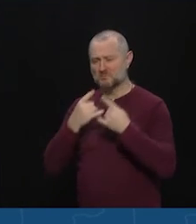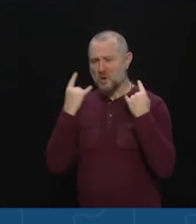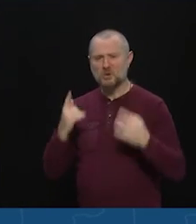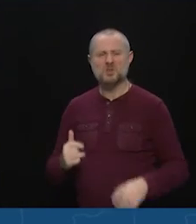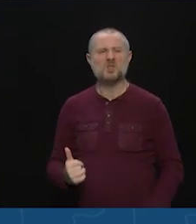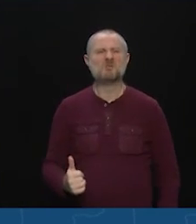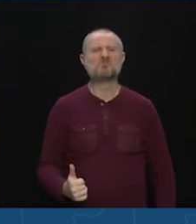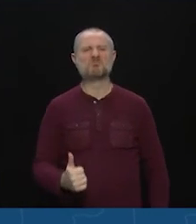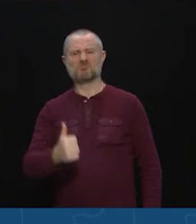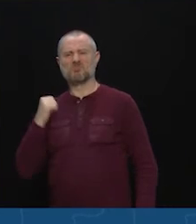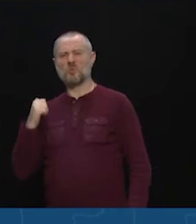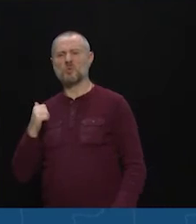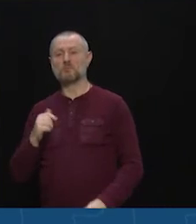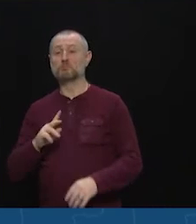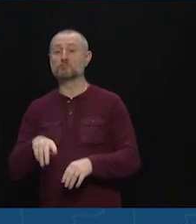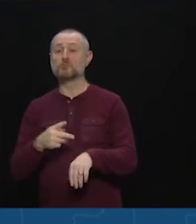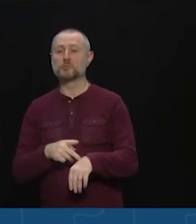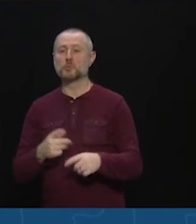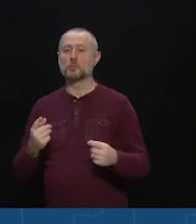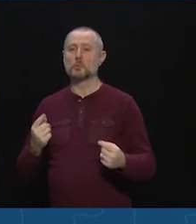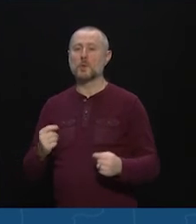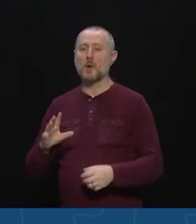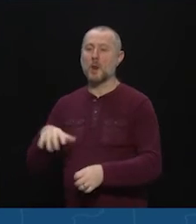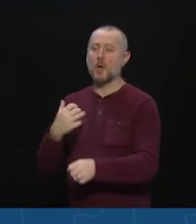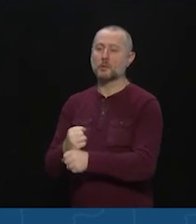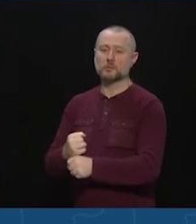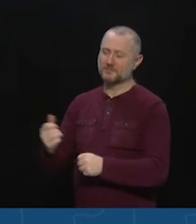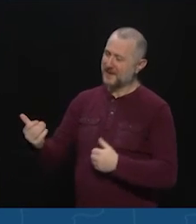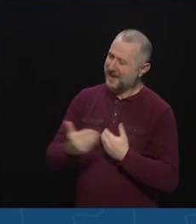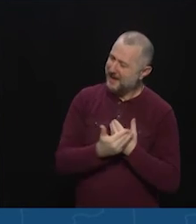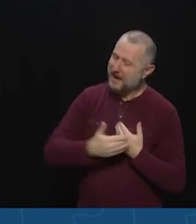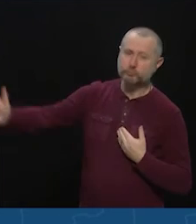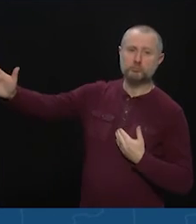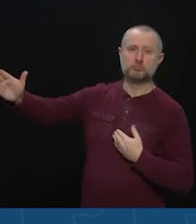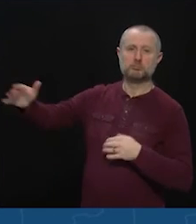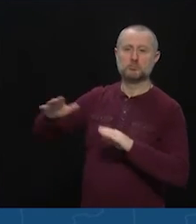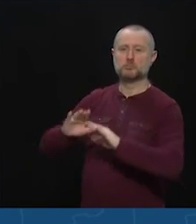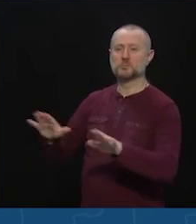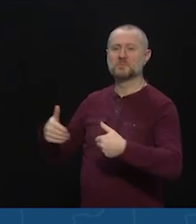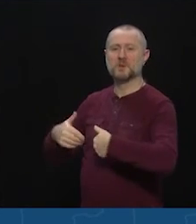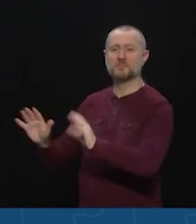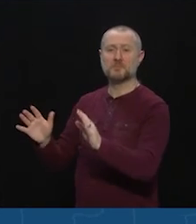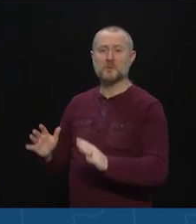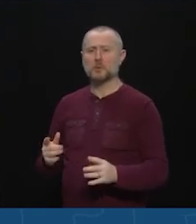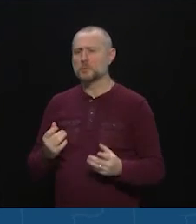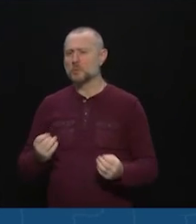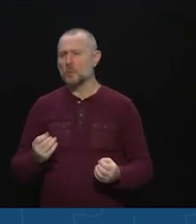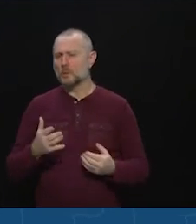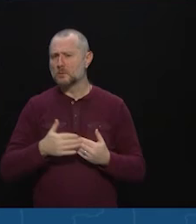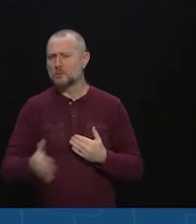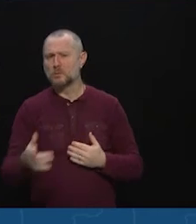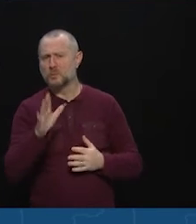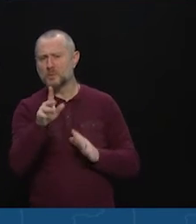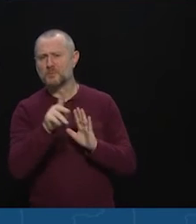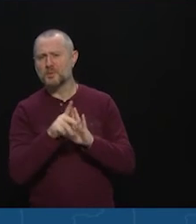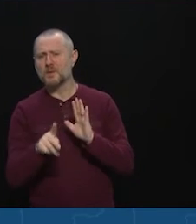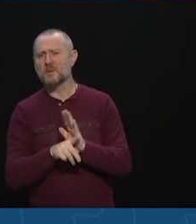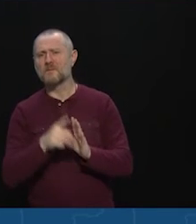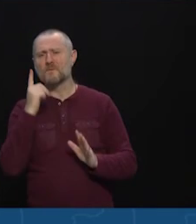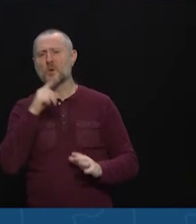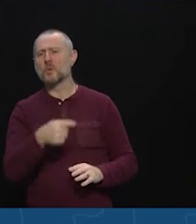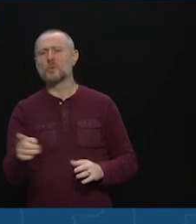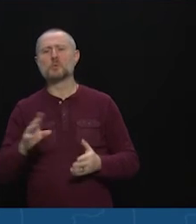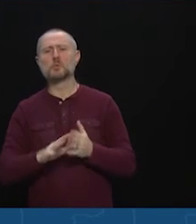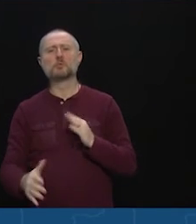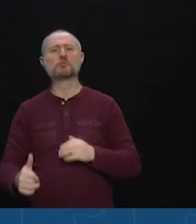the end of the week, what policy should people follow? What would you say to those students who will not wear a mask based on this court order last